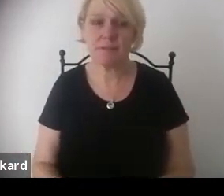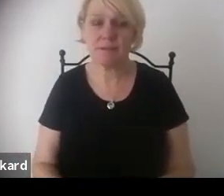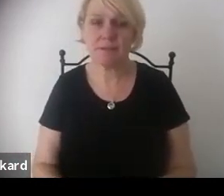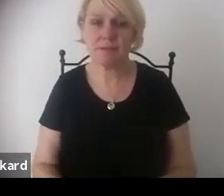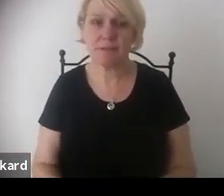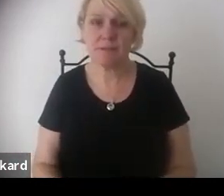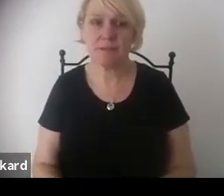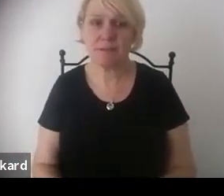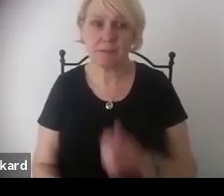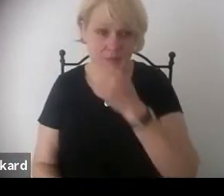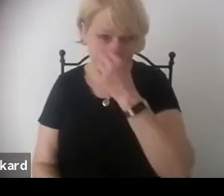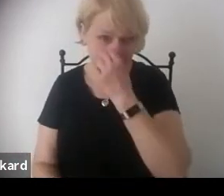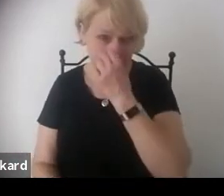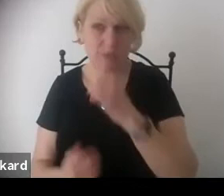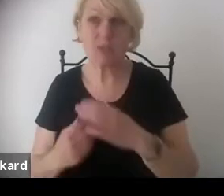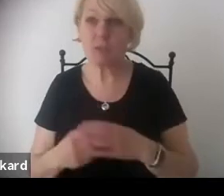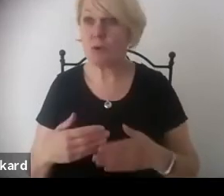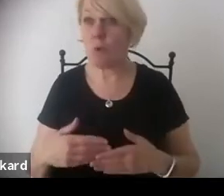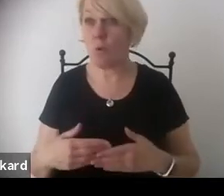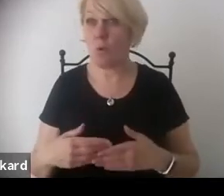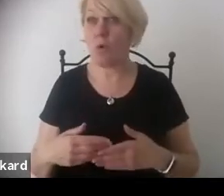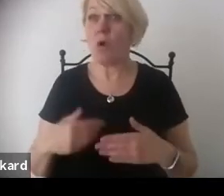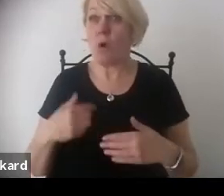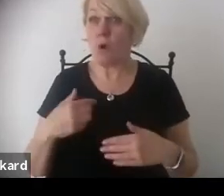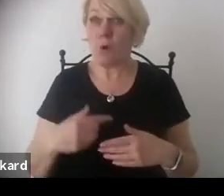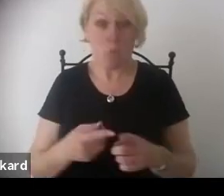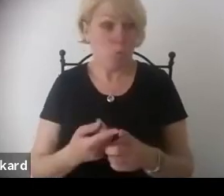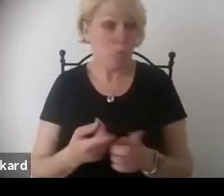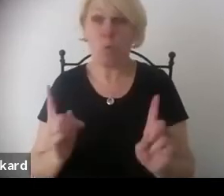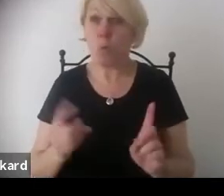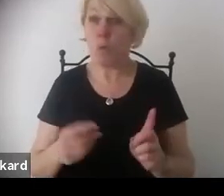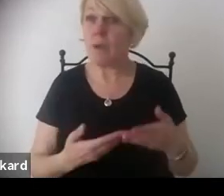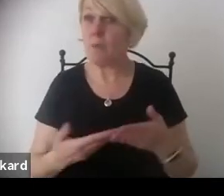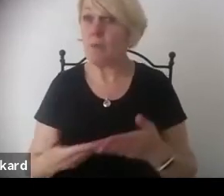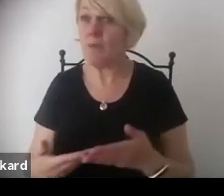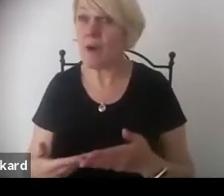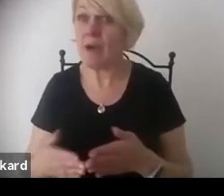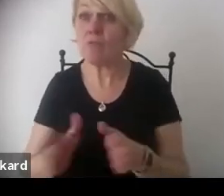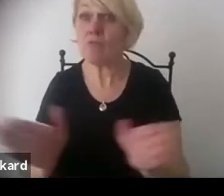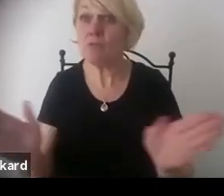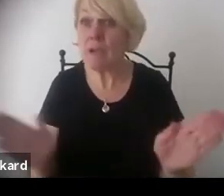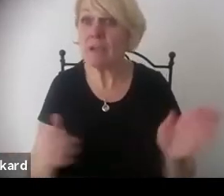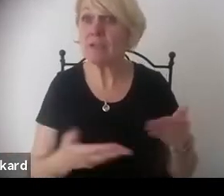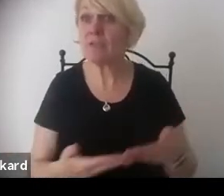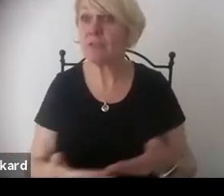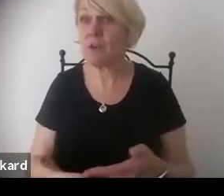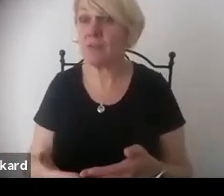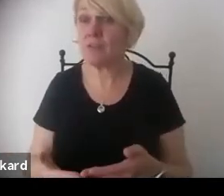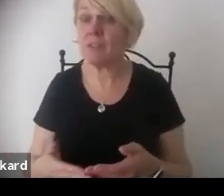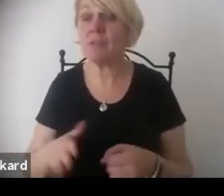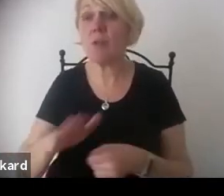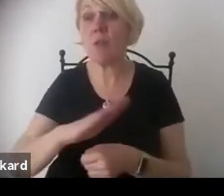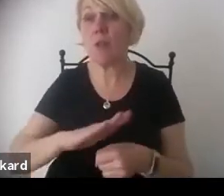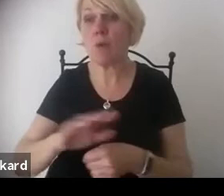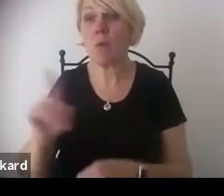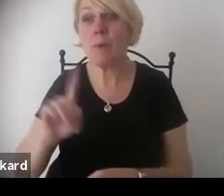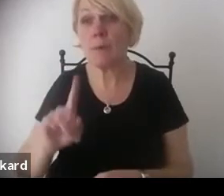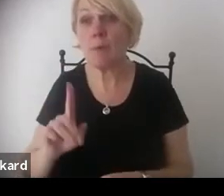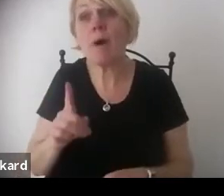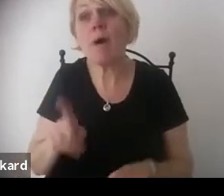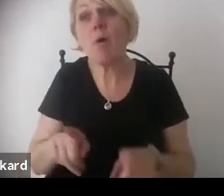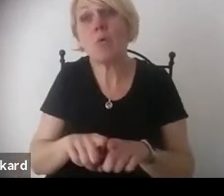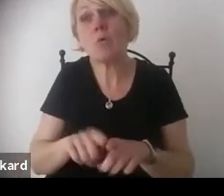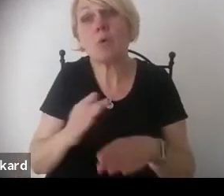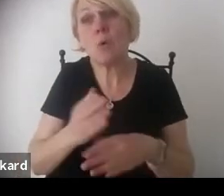of services for local people who have particular mental health needs, but we also work very closely with